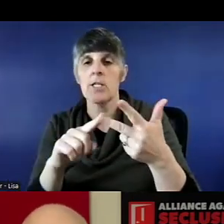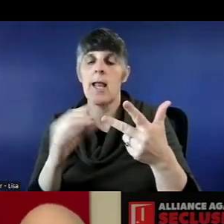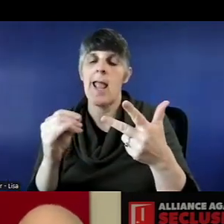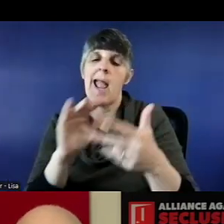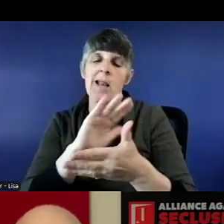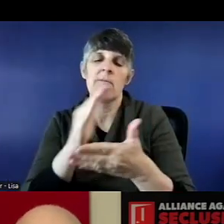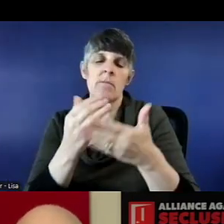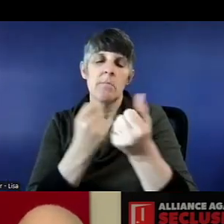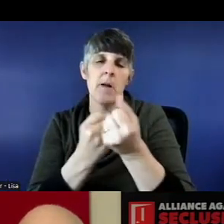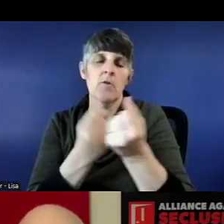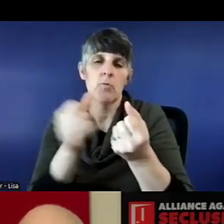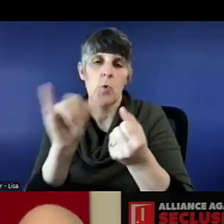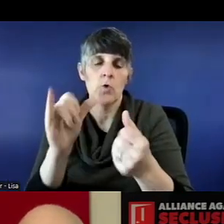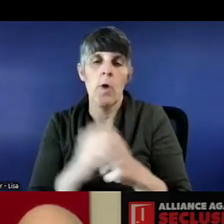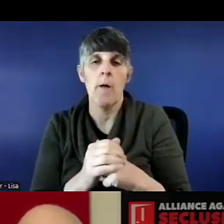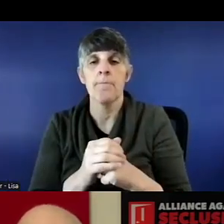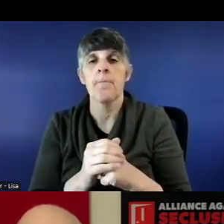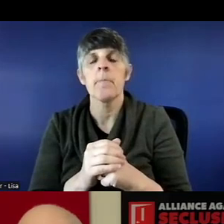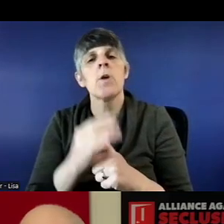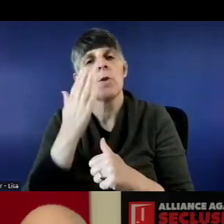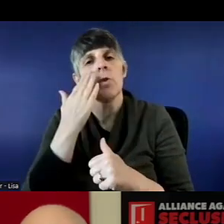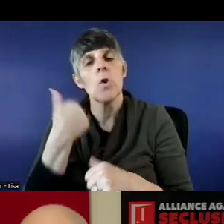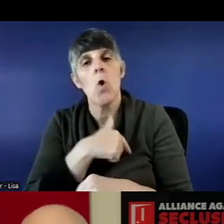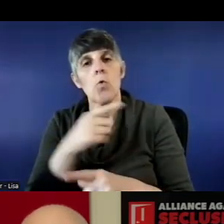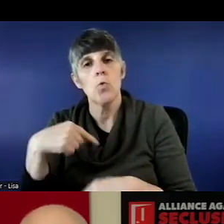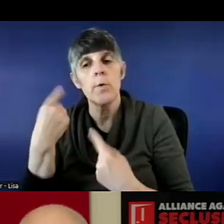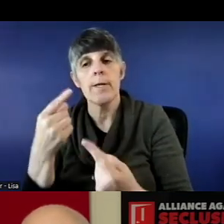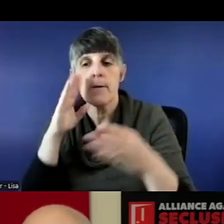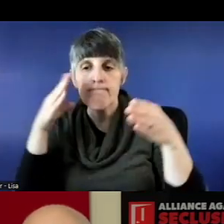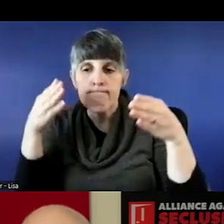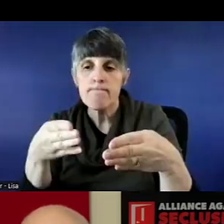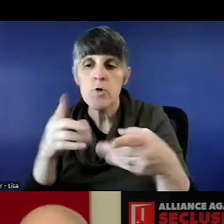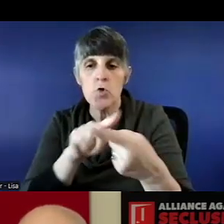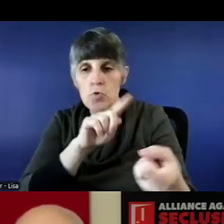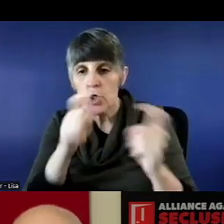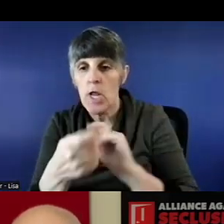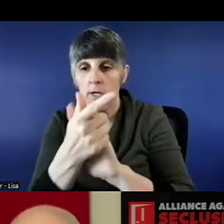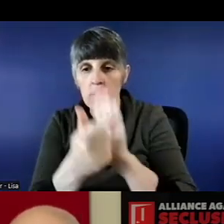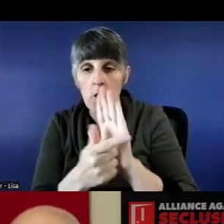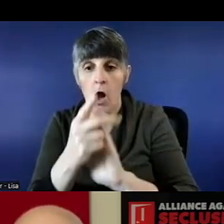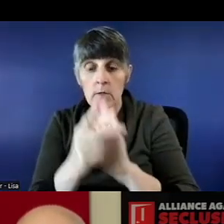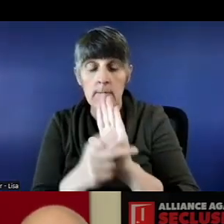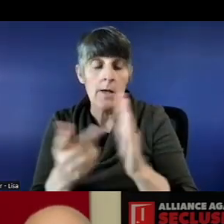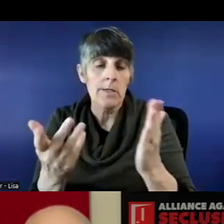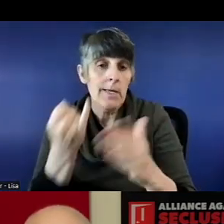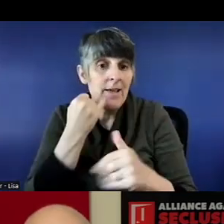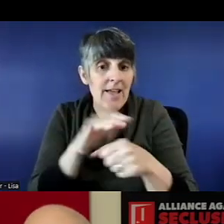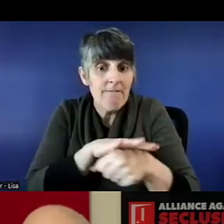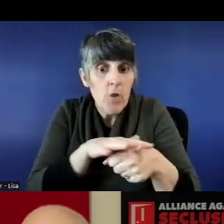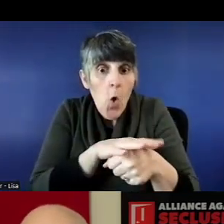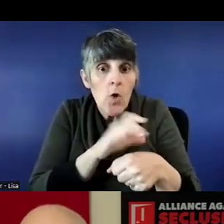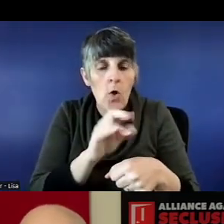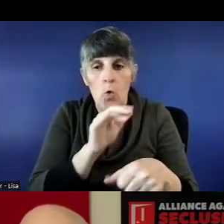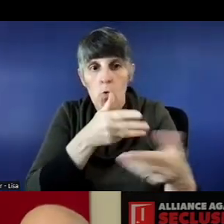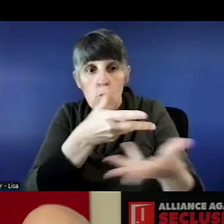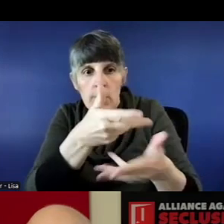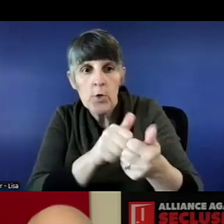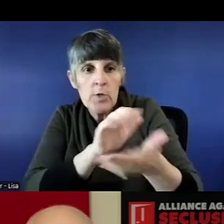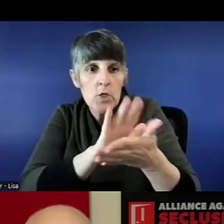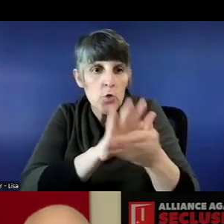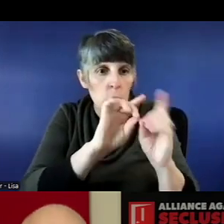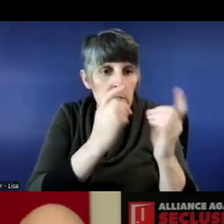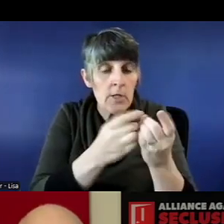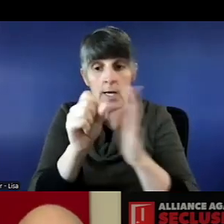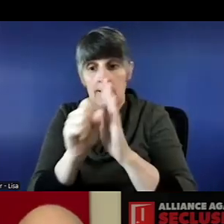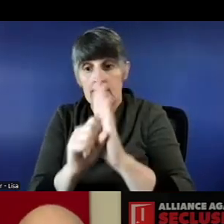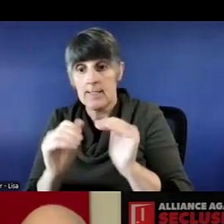amount of support as well. We've been working to change laws and policies, whether at a local level, working with the school district, a state